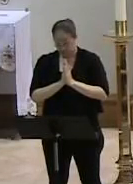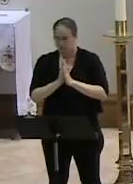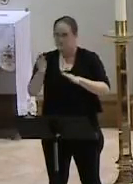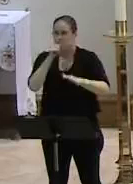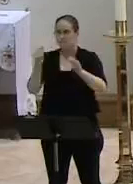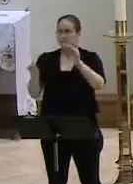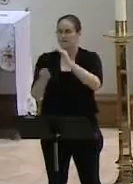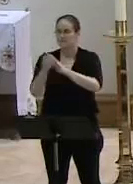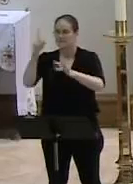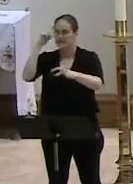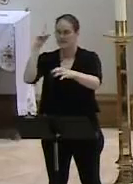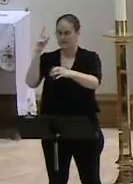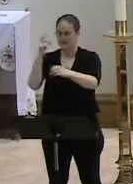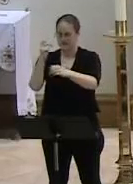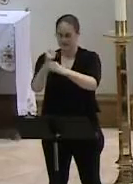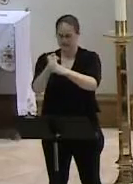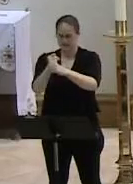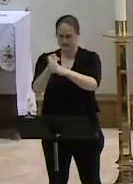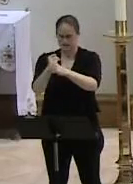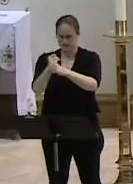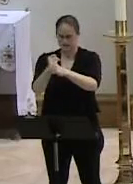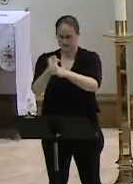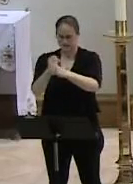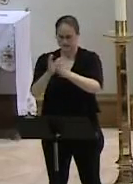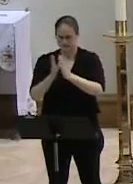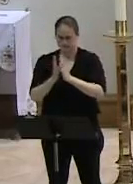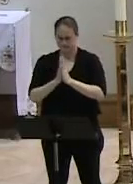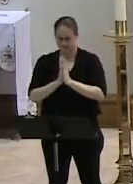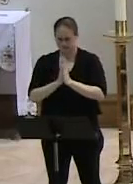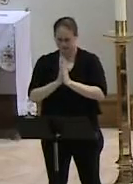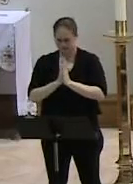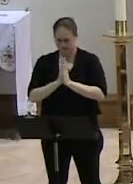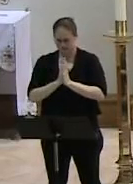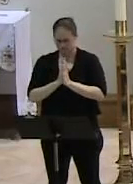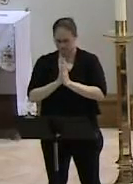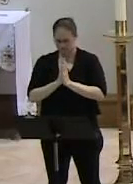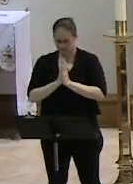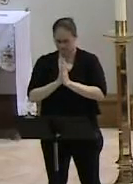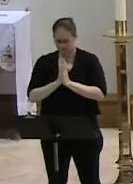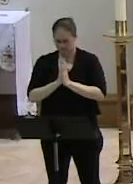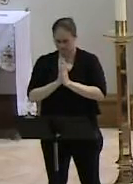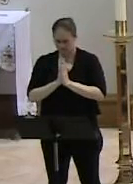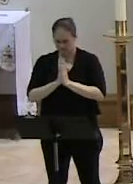the mystery of faith.